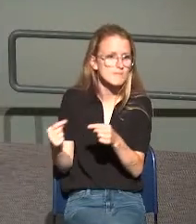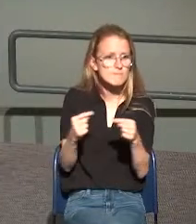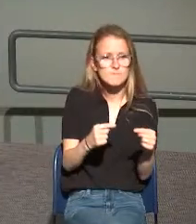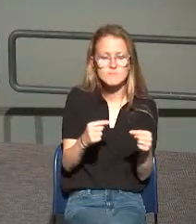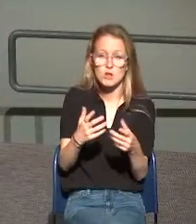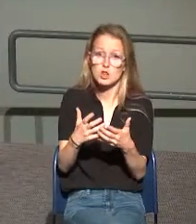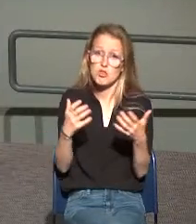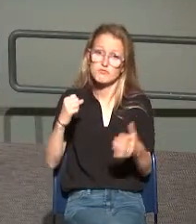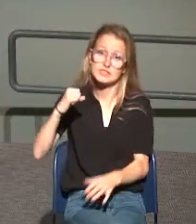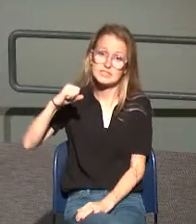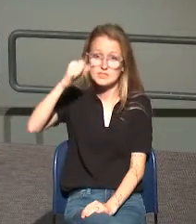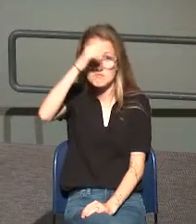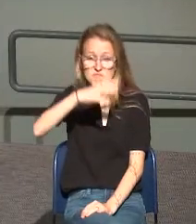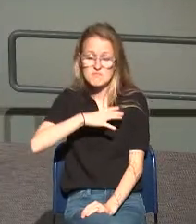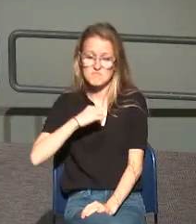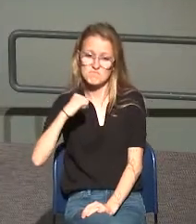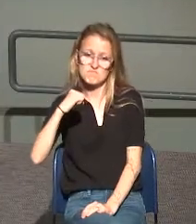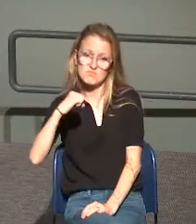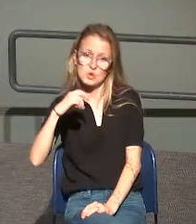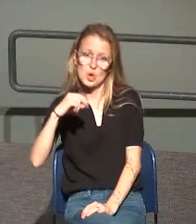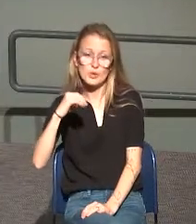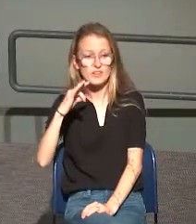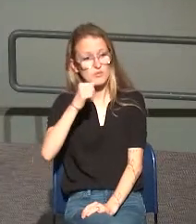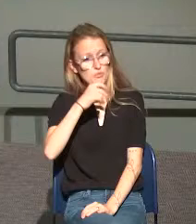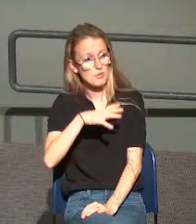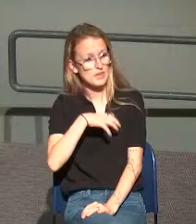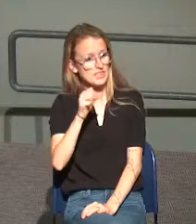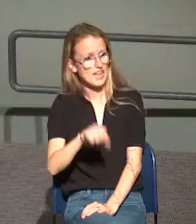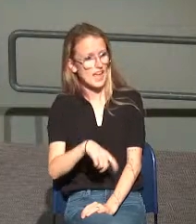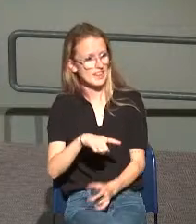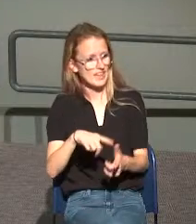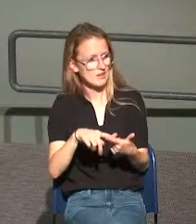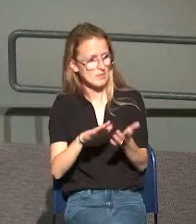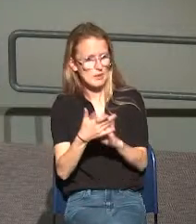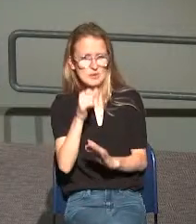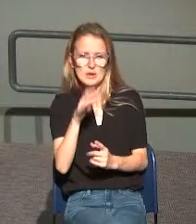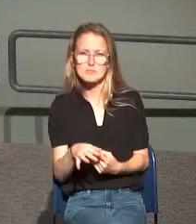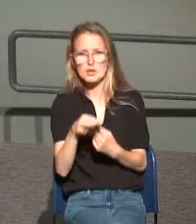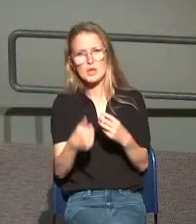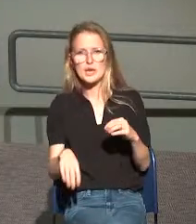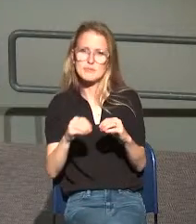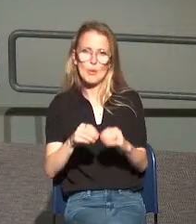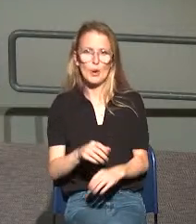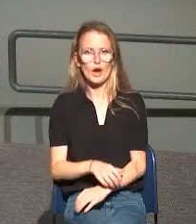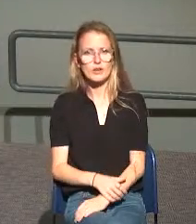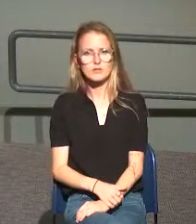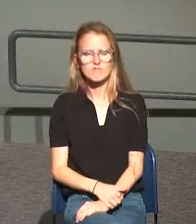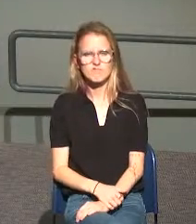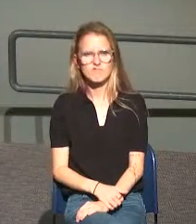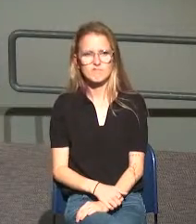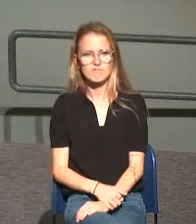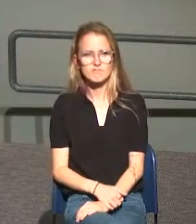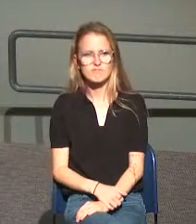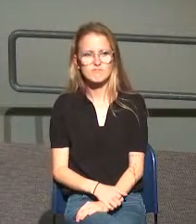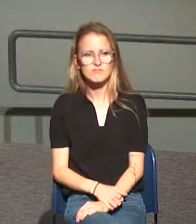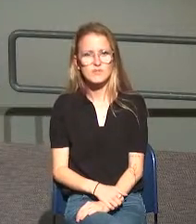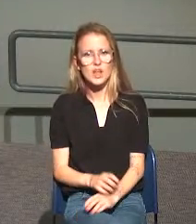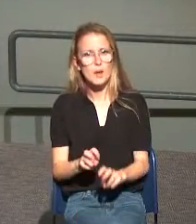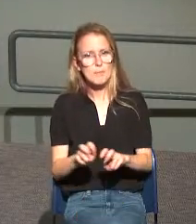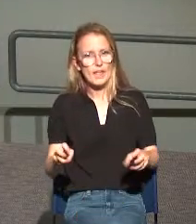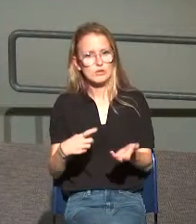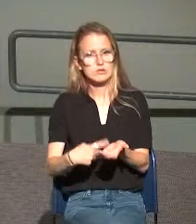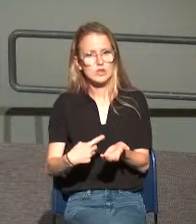from a lot of guys who, as Eileen said, you know, if women can do it, then that's not such a special thing anymore. At a panel discussion